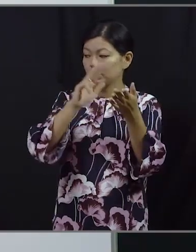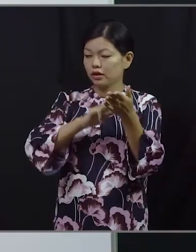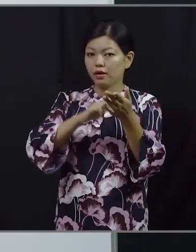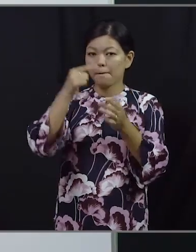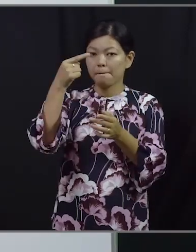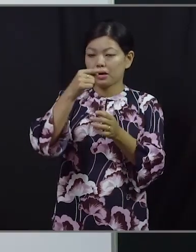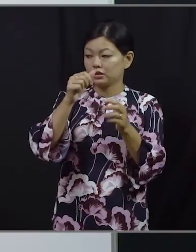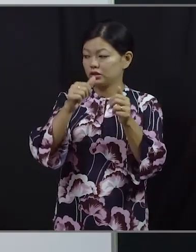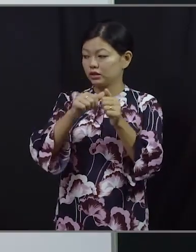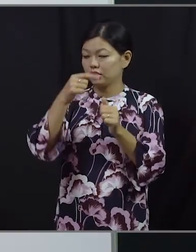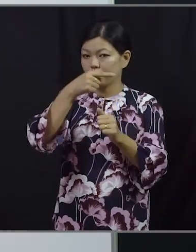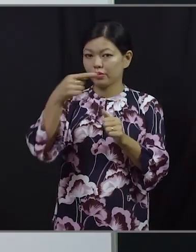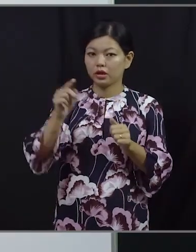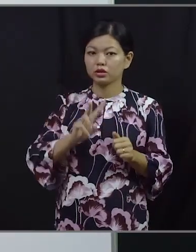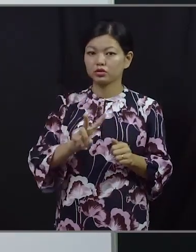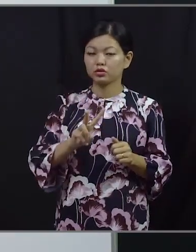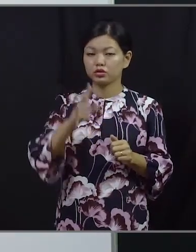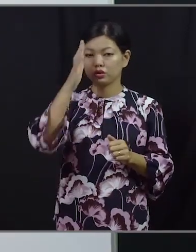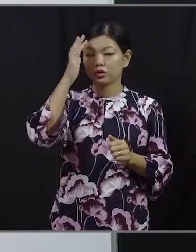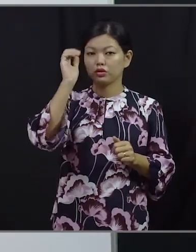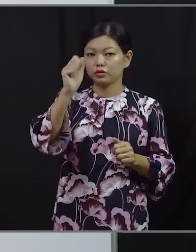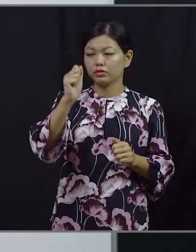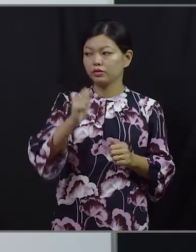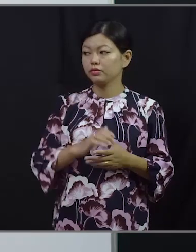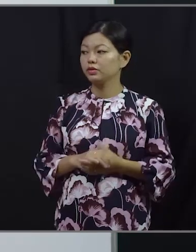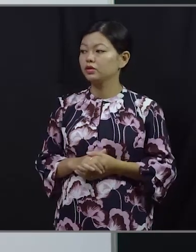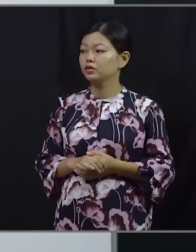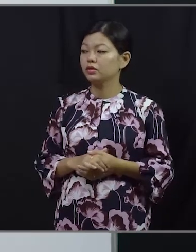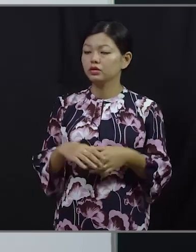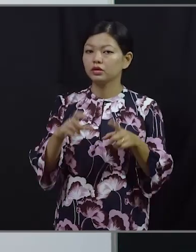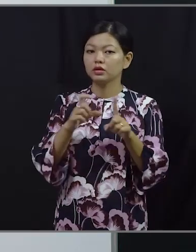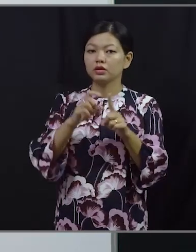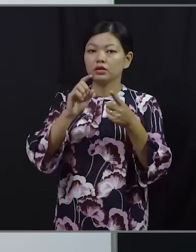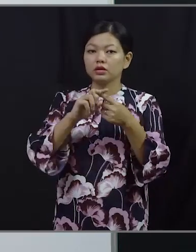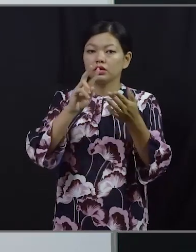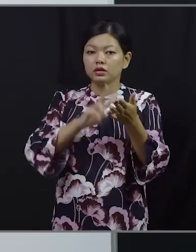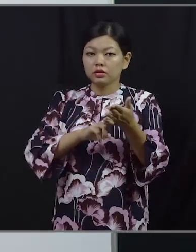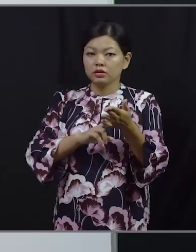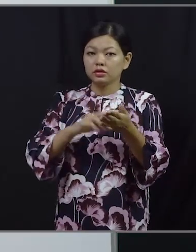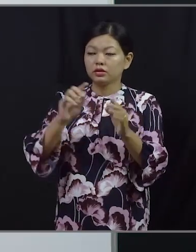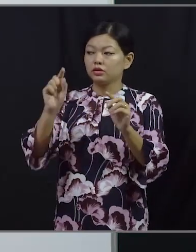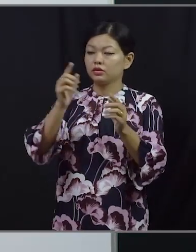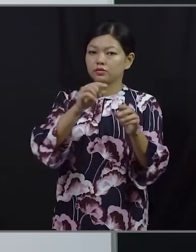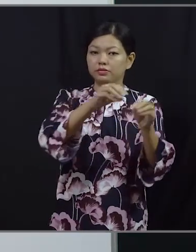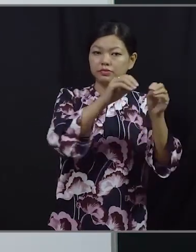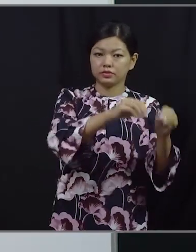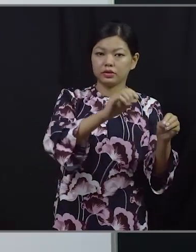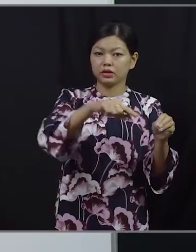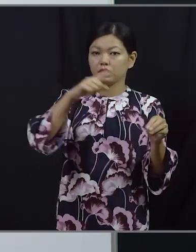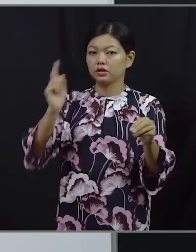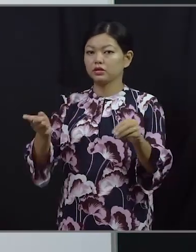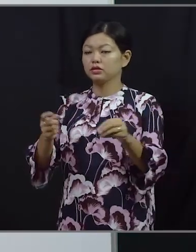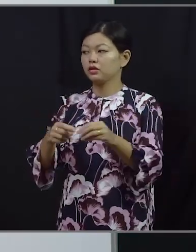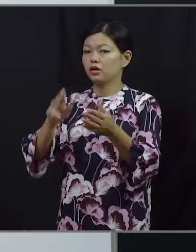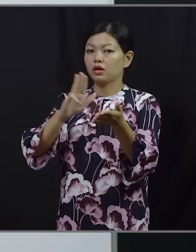we have derived the deviation as well as minimum deviation. So now we are going to derive the